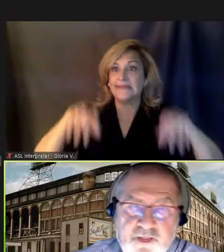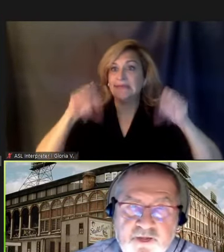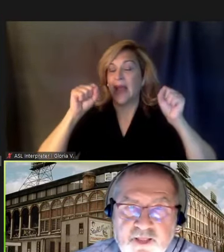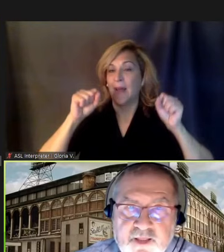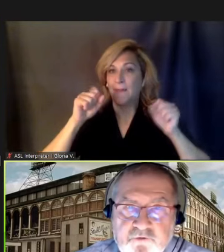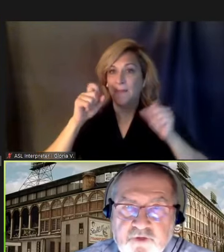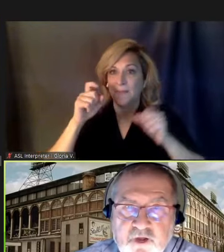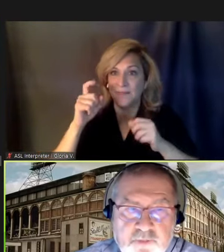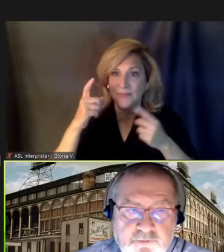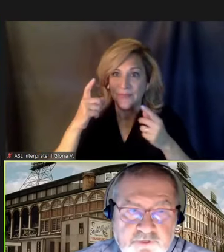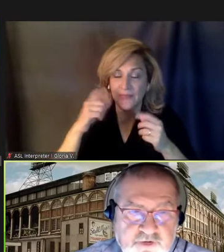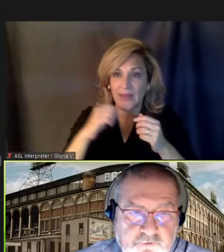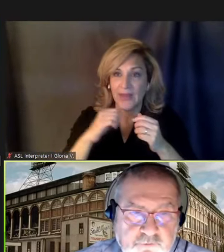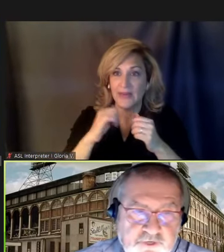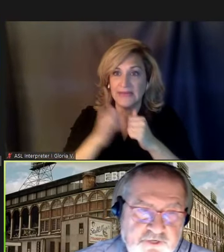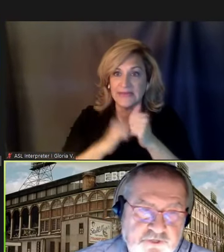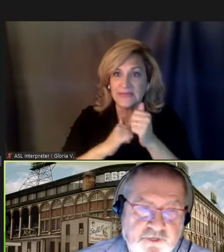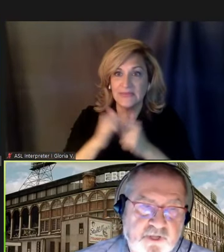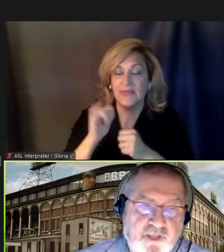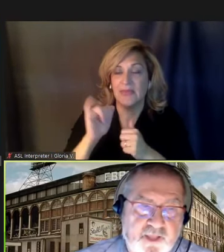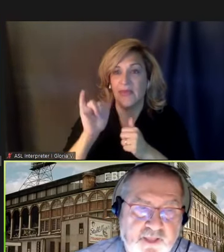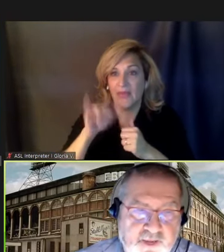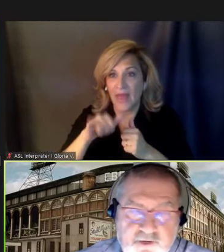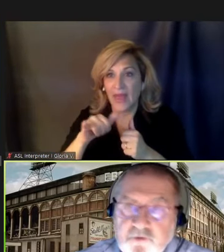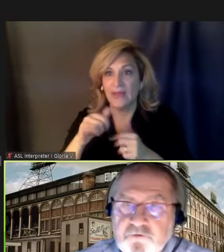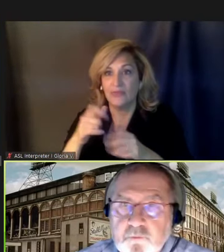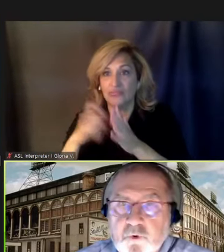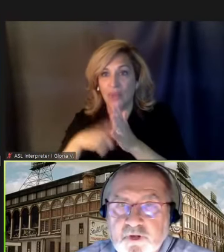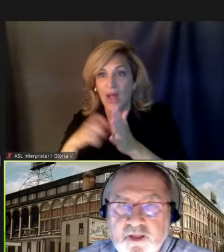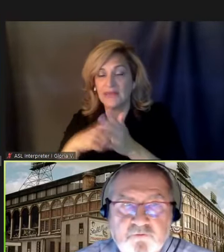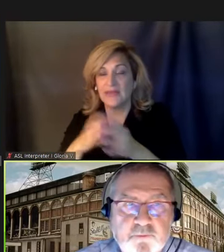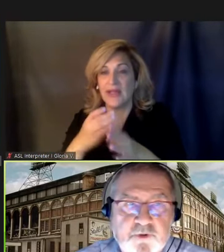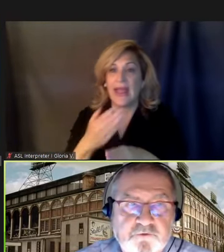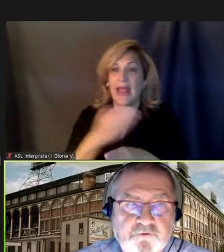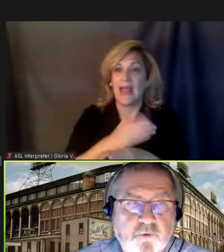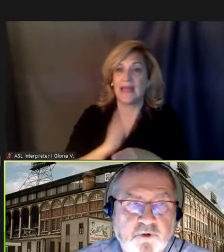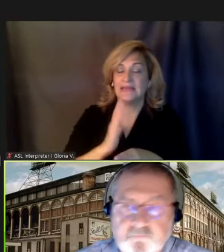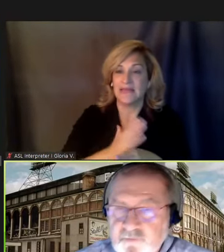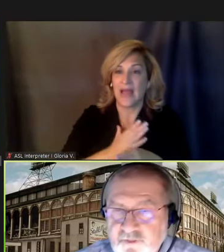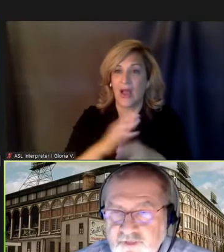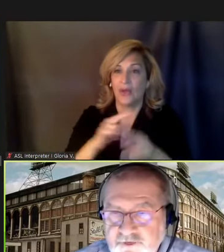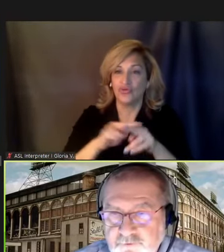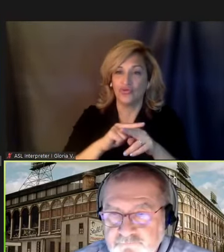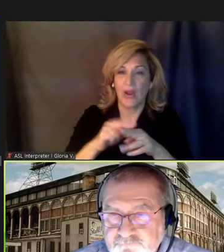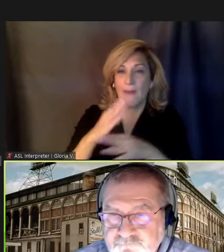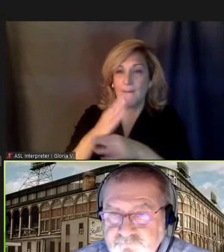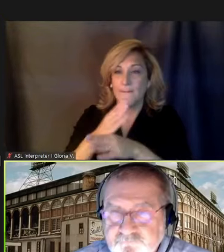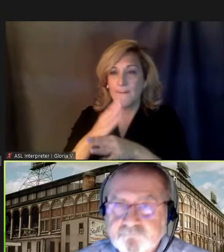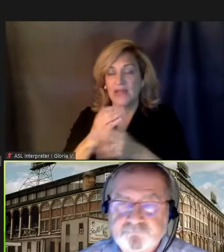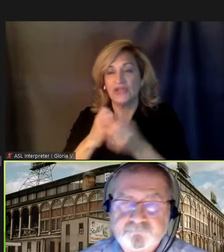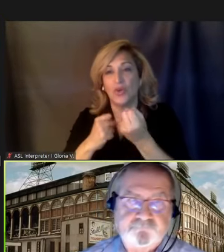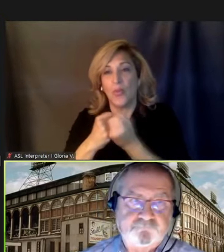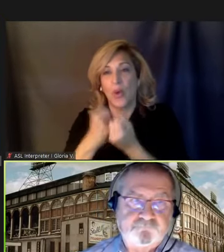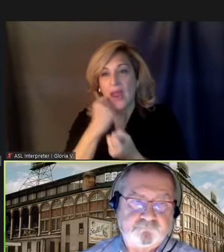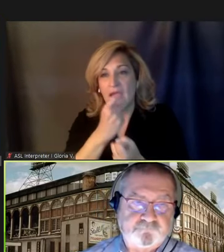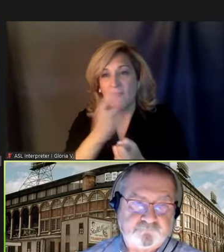will enhance our public transportation and support everybody's support. Thank you.